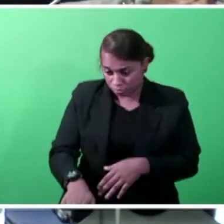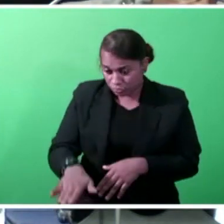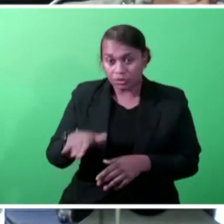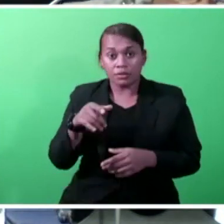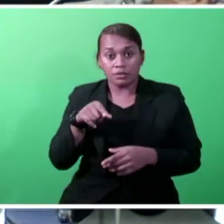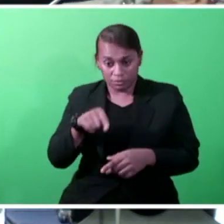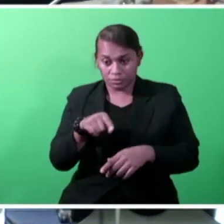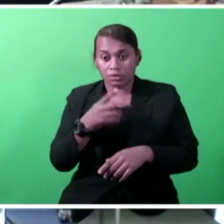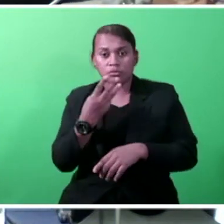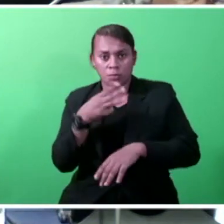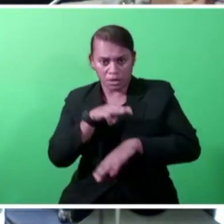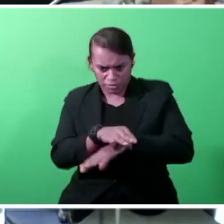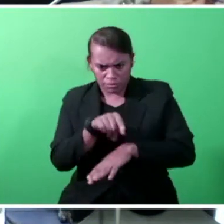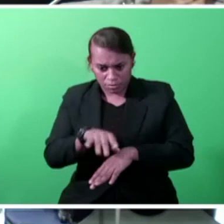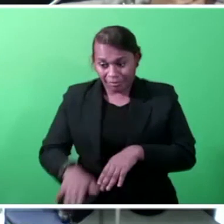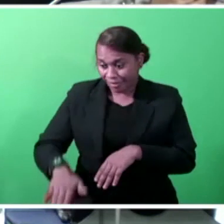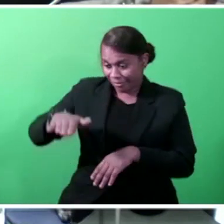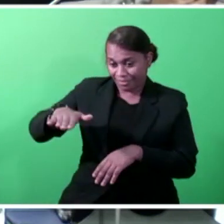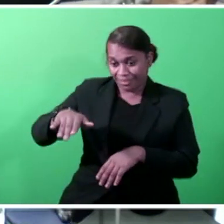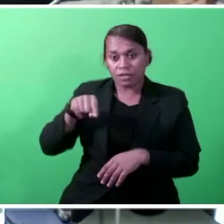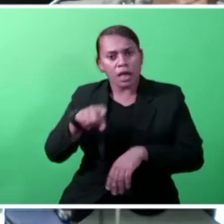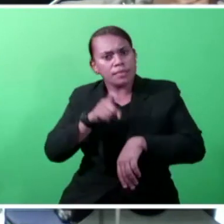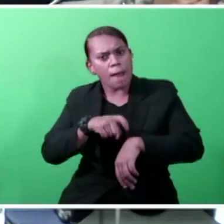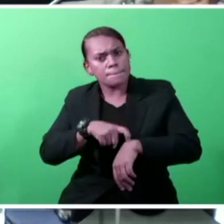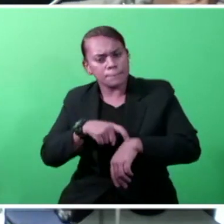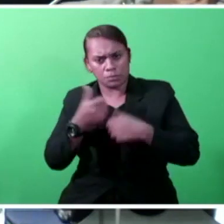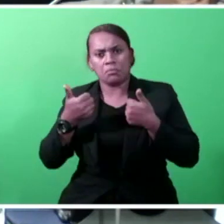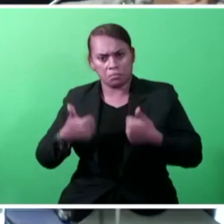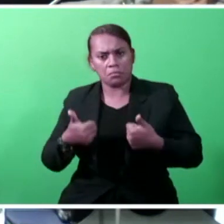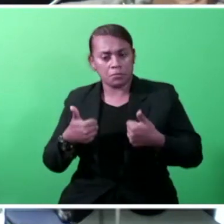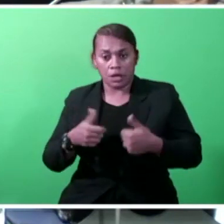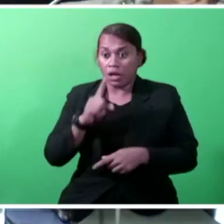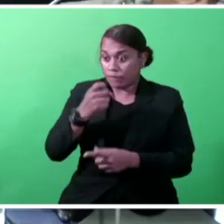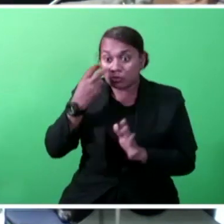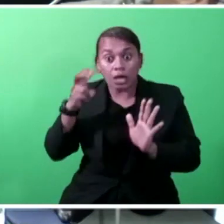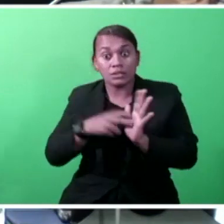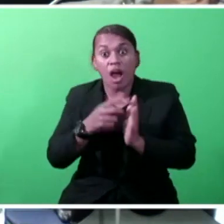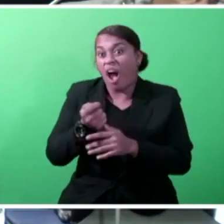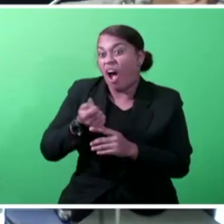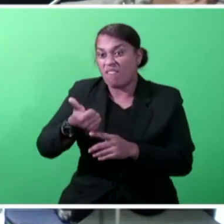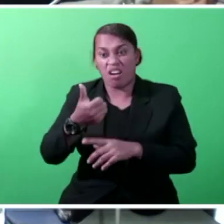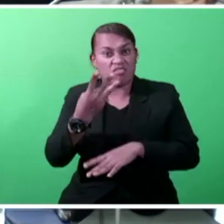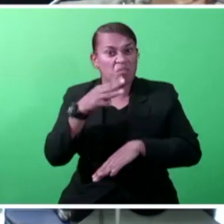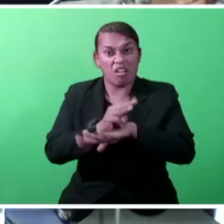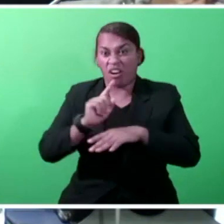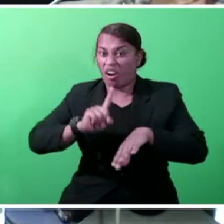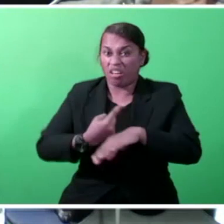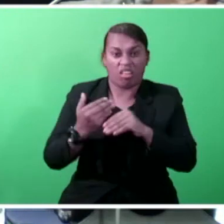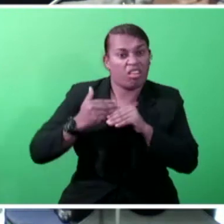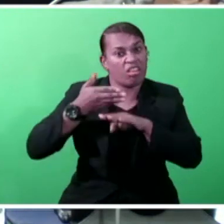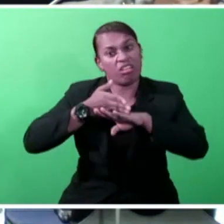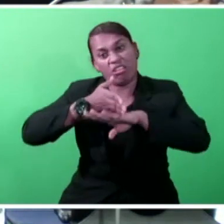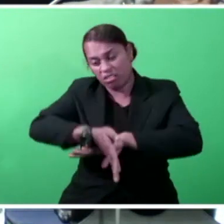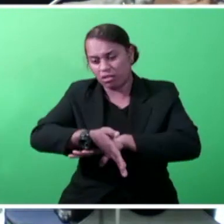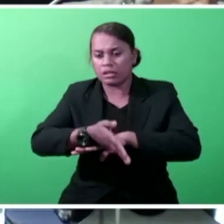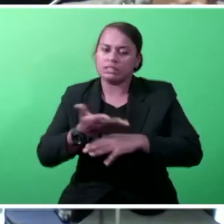born, it's considered to be what you call in-time registration. If you register the child after the 2 months, it's late registration, various fees are